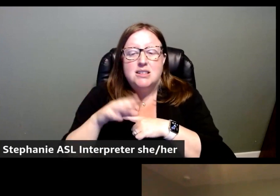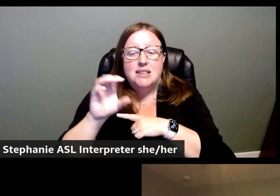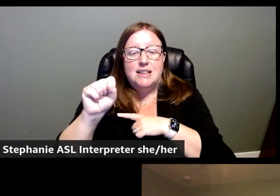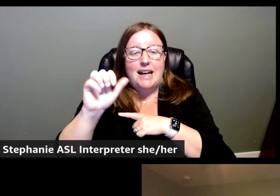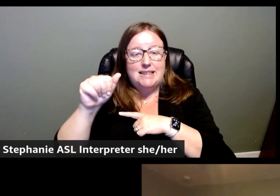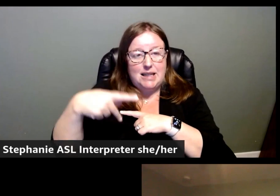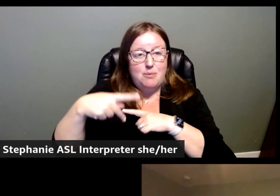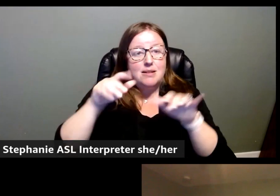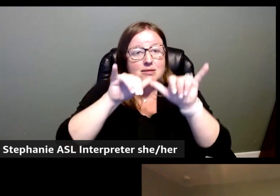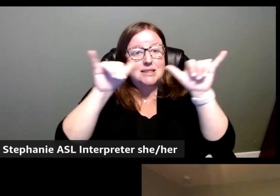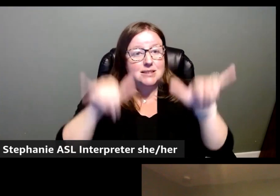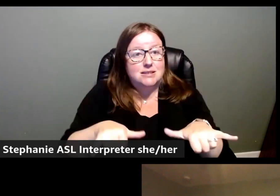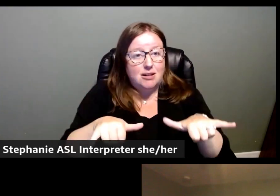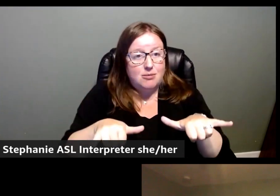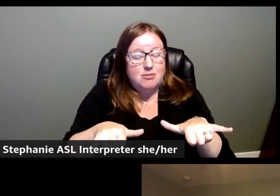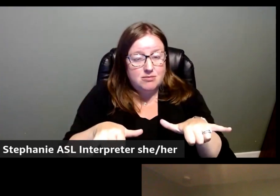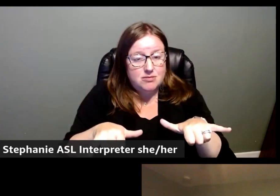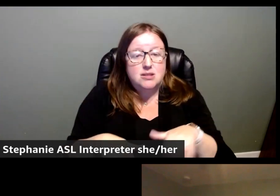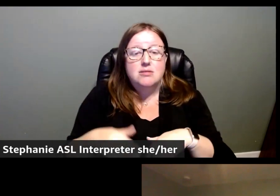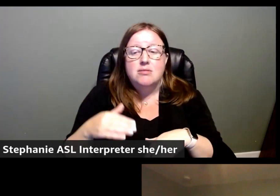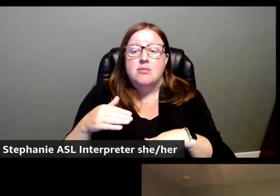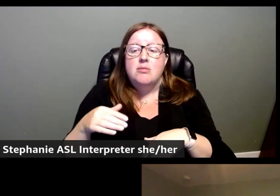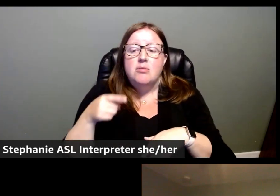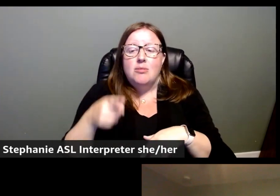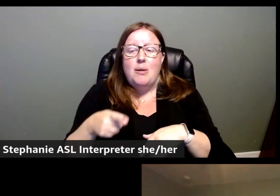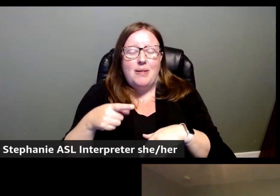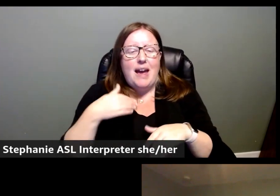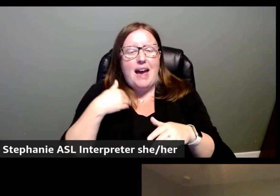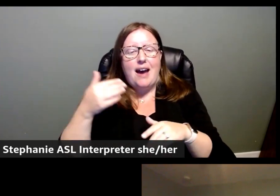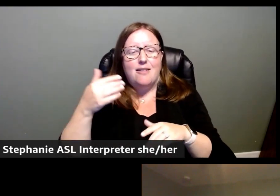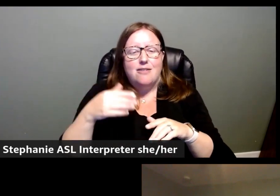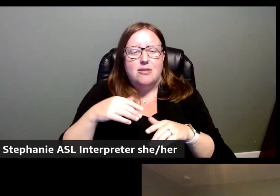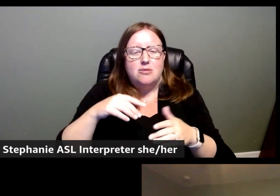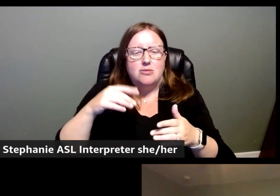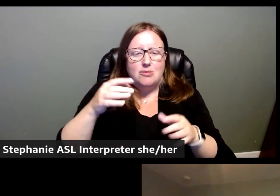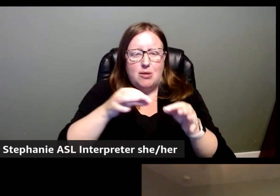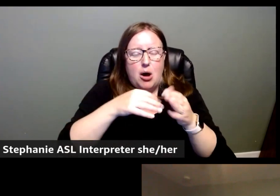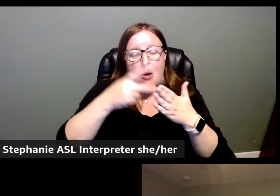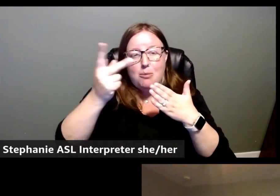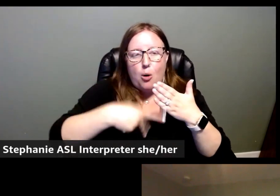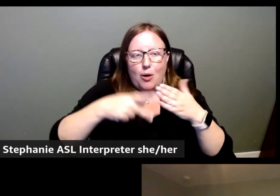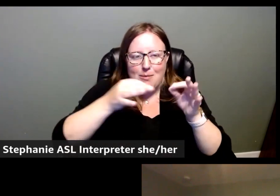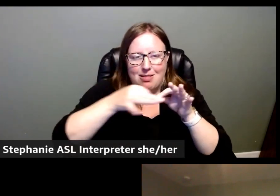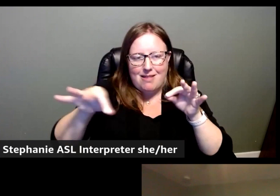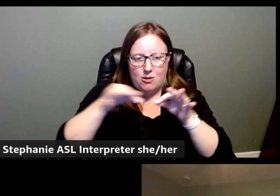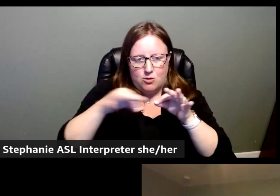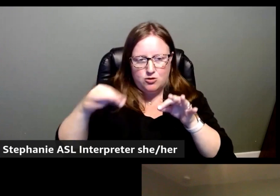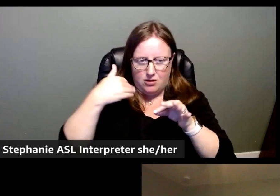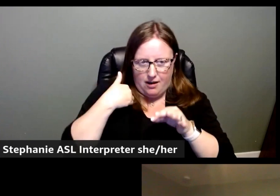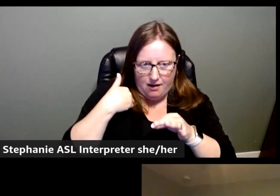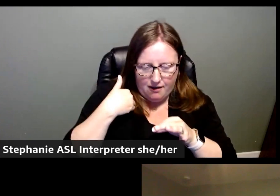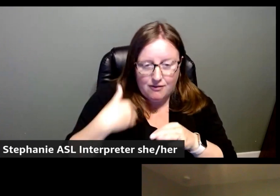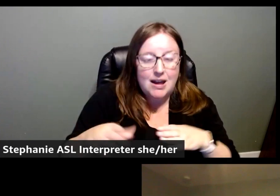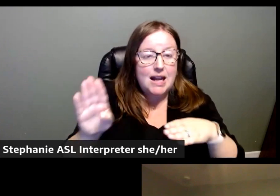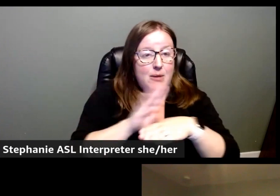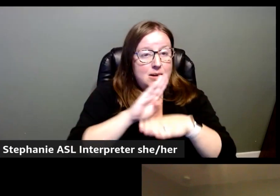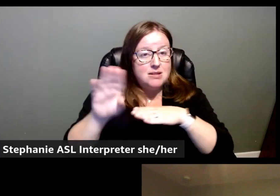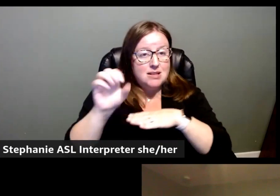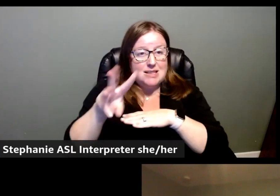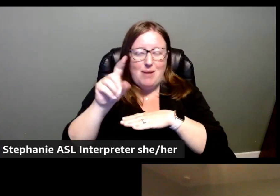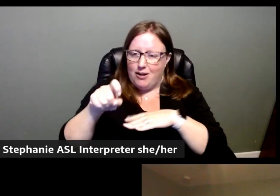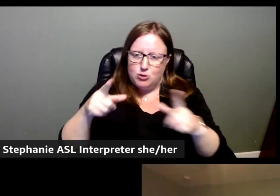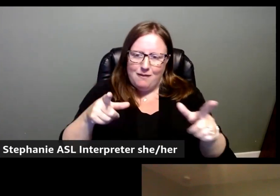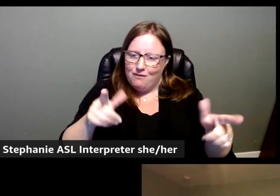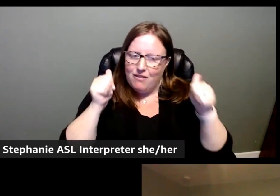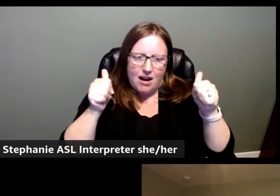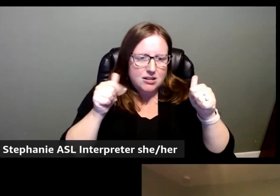systems run on a purpose-built programming language, the ABAP programming language. An enterprise system has to be fast,